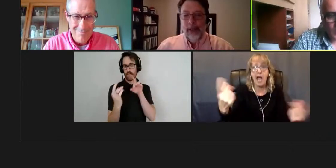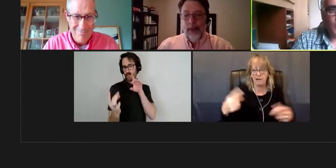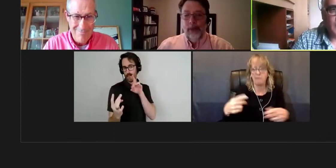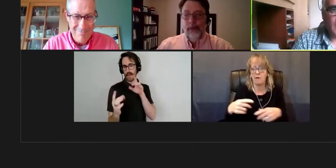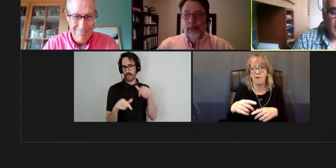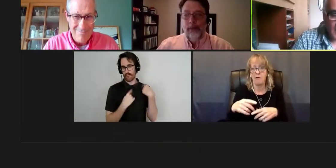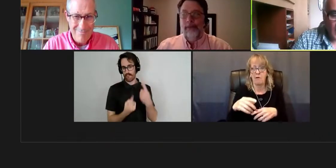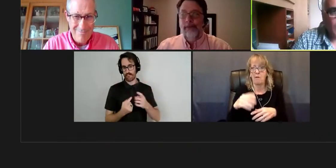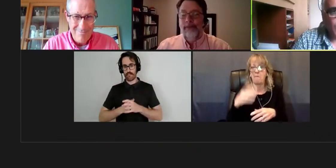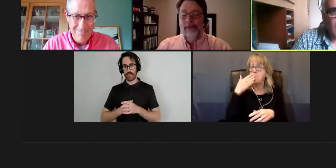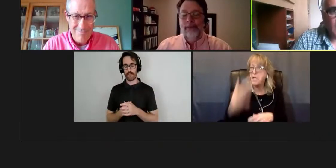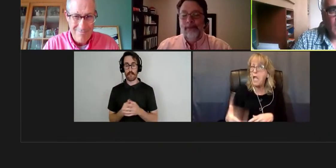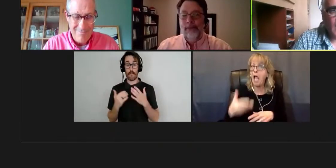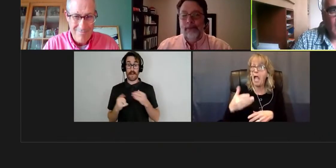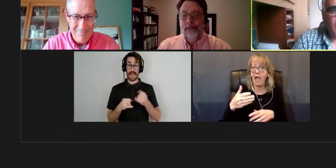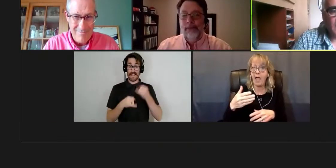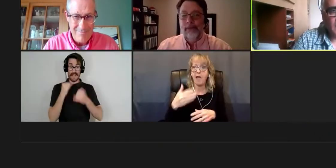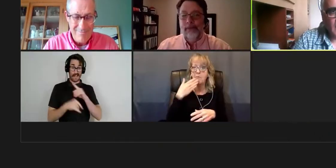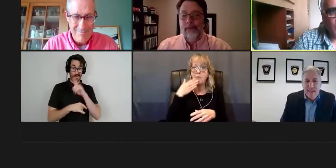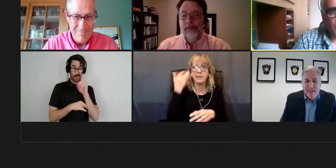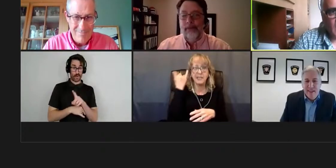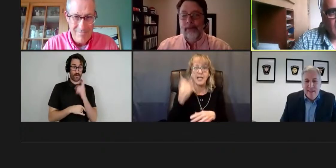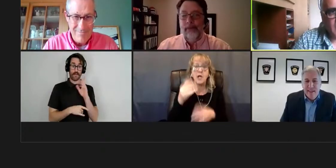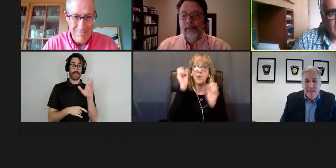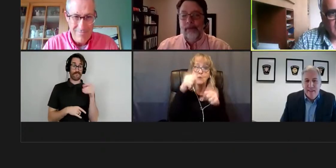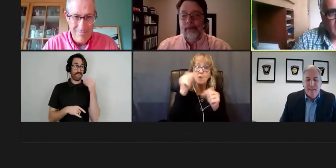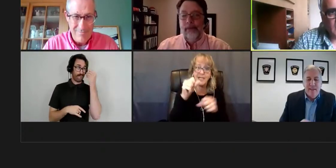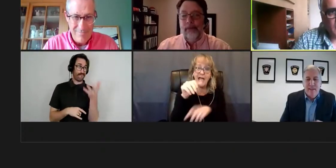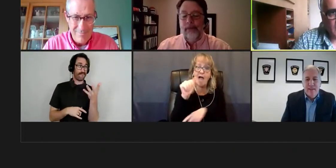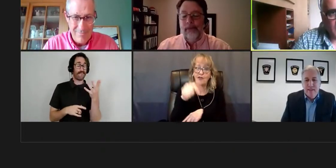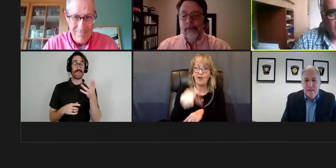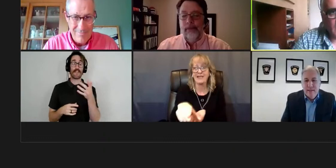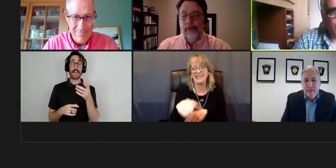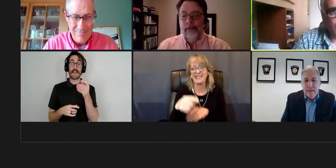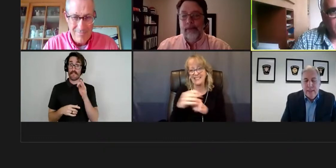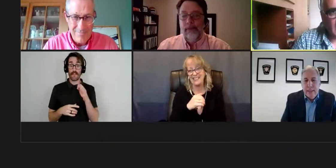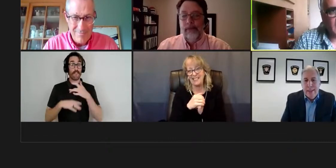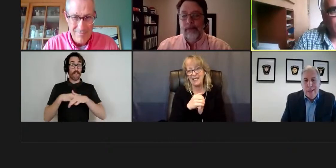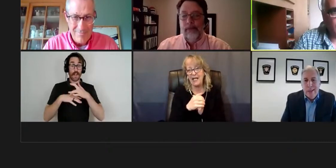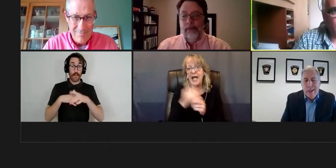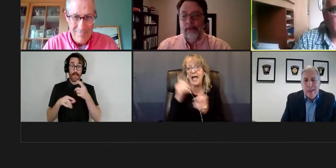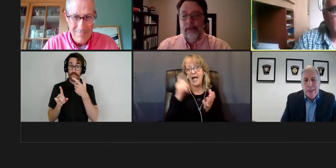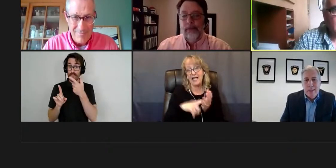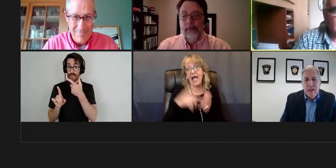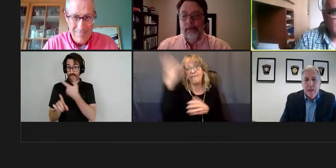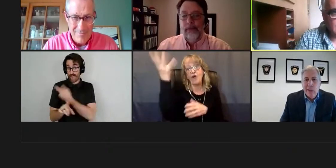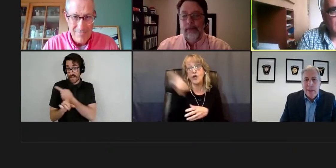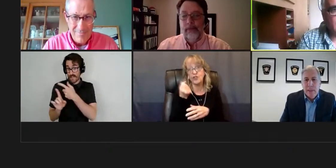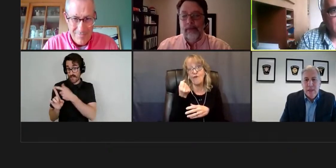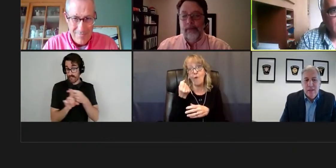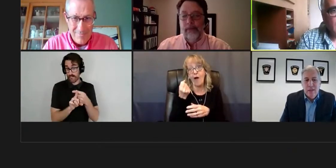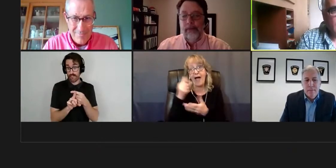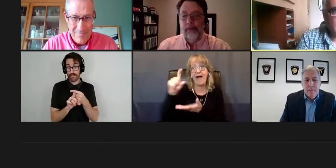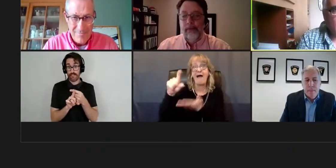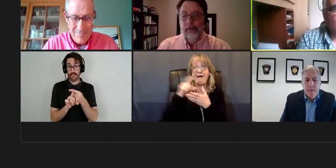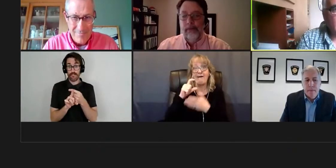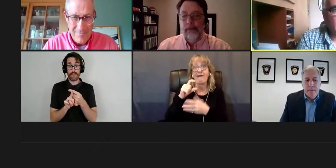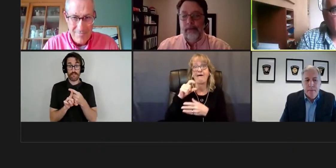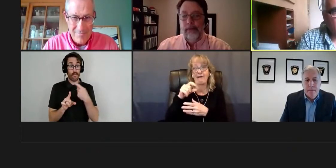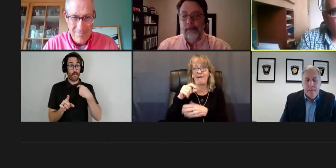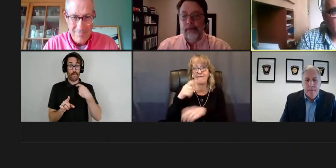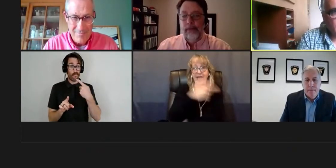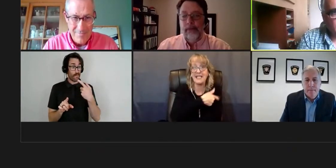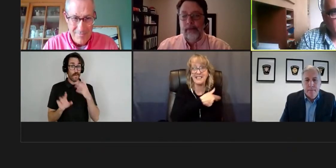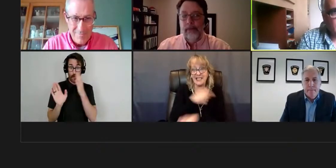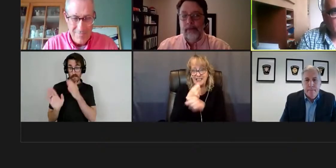throw it out there. Are we going to have, and then when we have vaccine available, are we planning on doing a second round? And